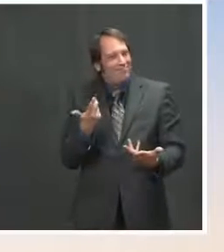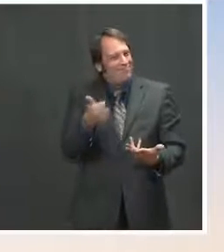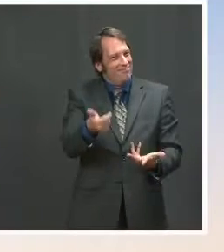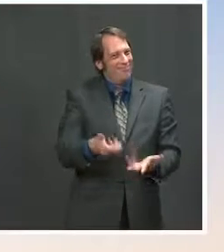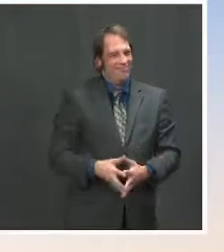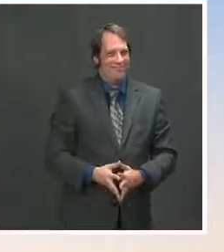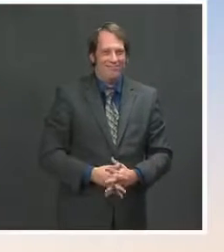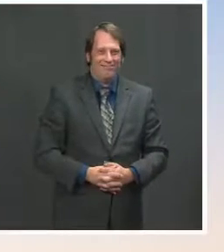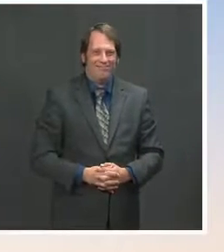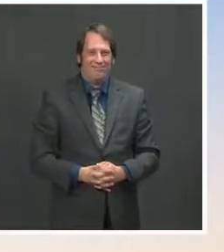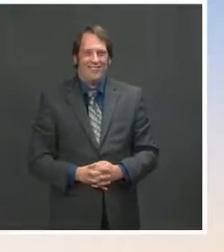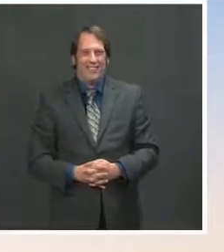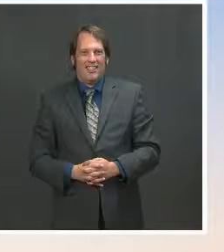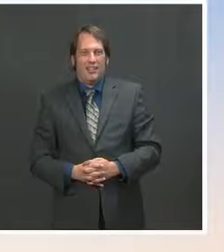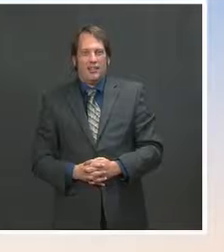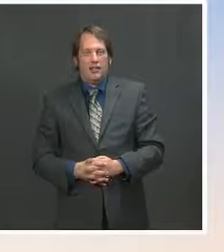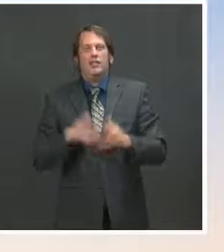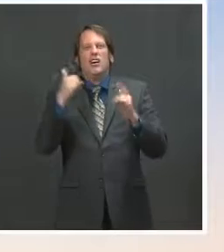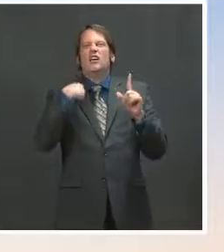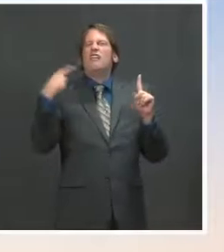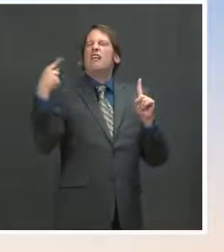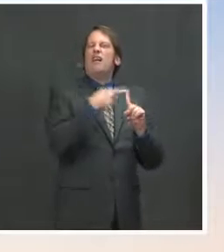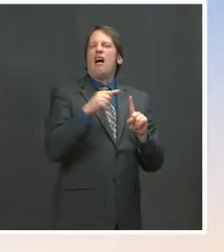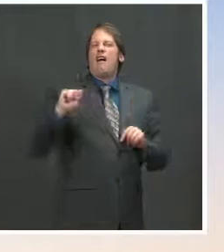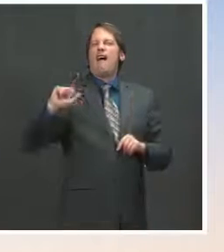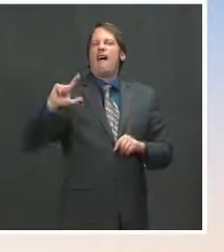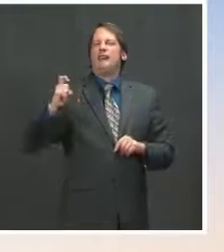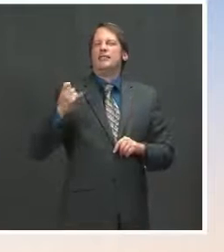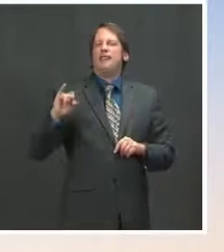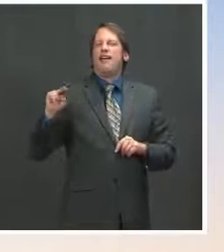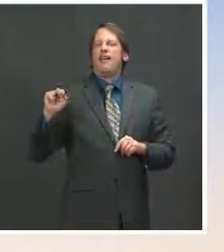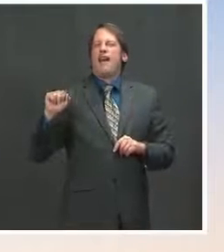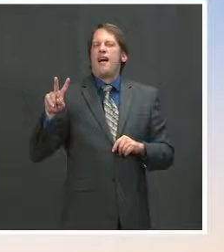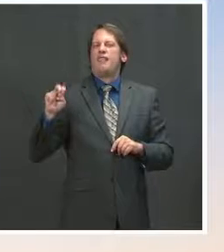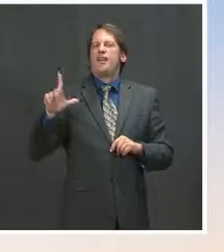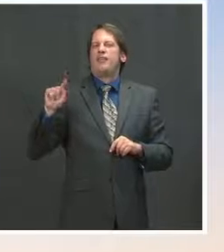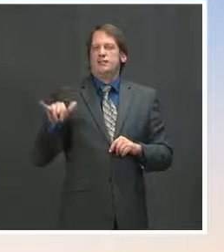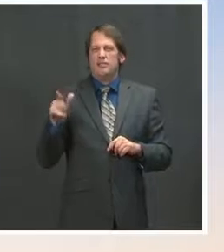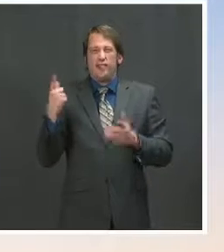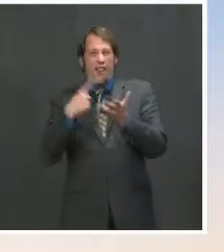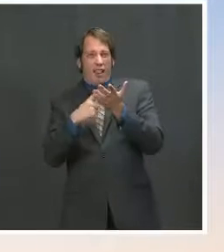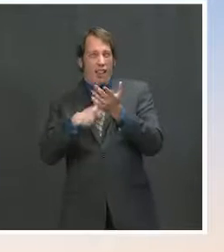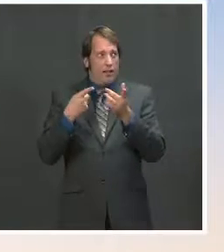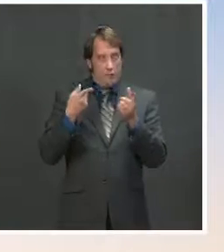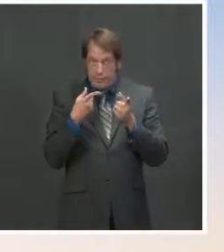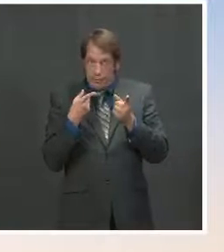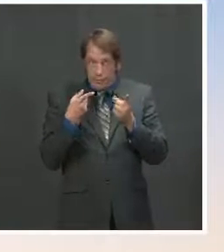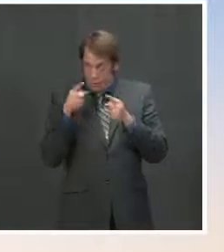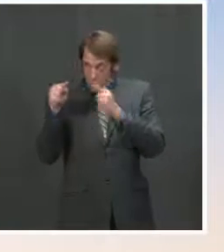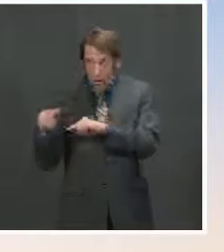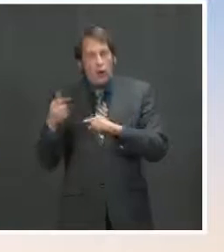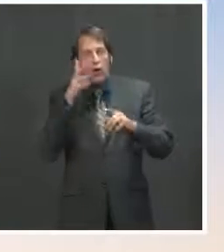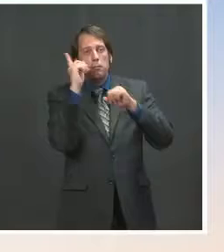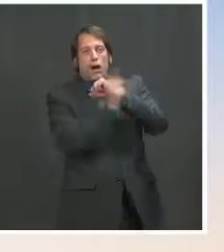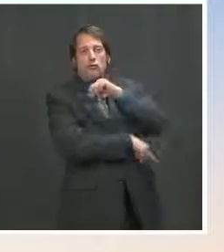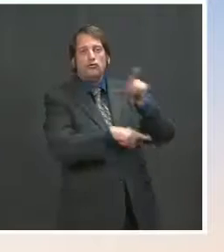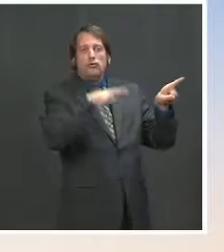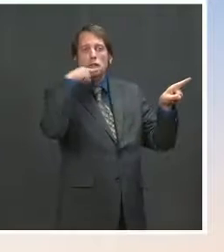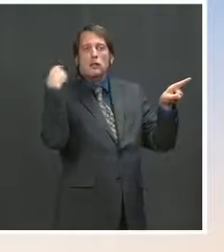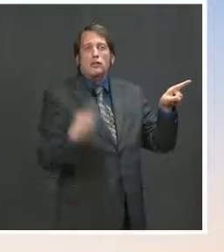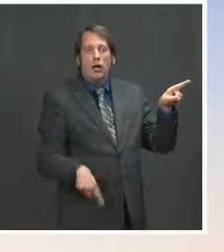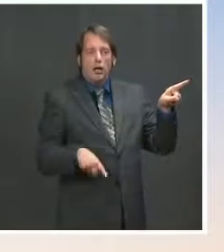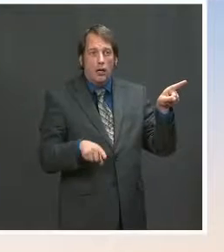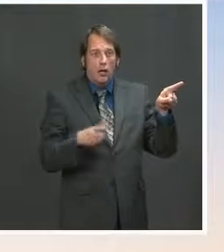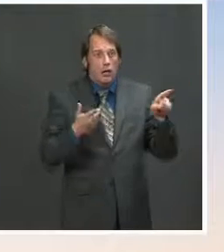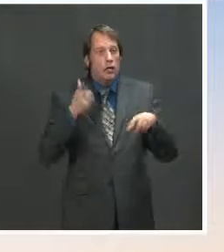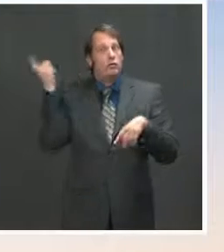yesterday about consequences. Yeah. President Biden obviously has requested a summit with Vladimir Putin. Mm-hmm. If Navalny dies in